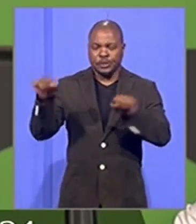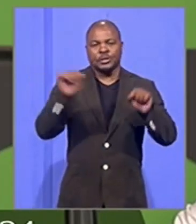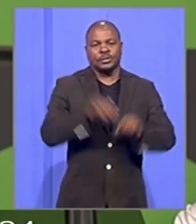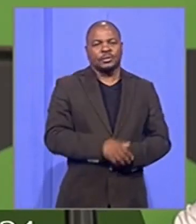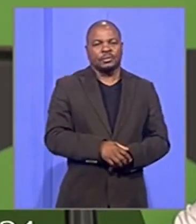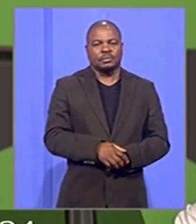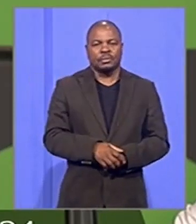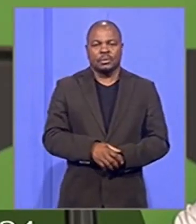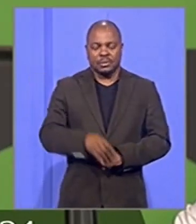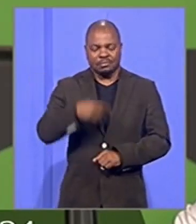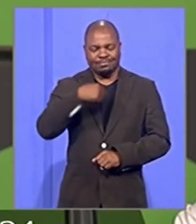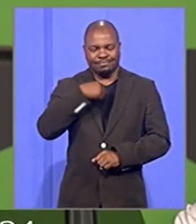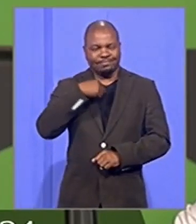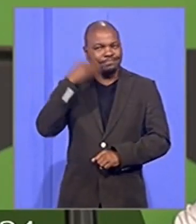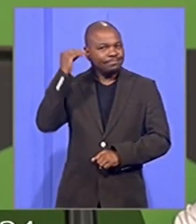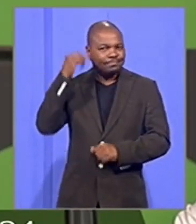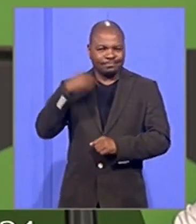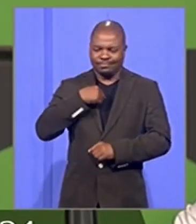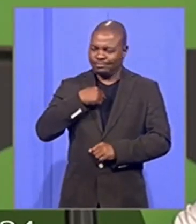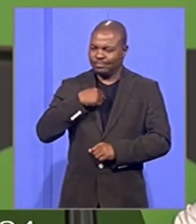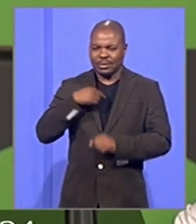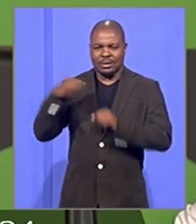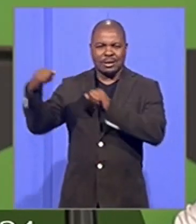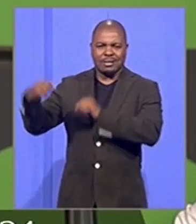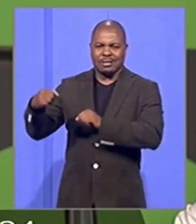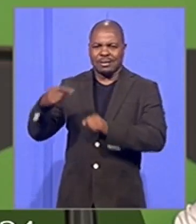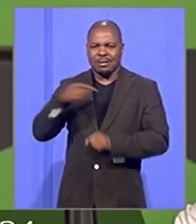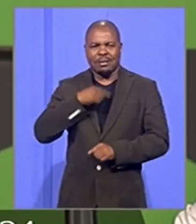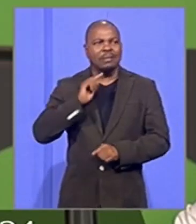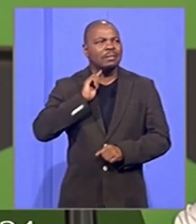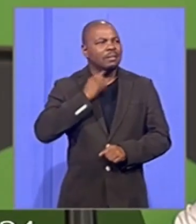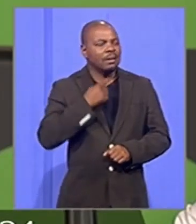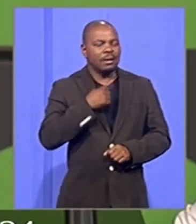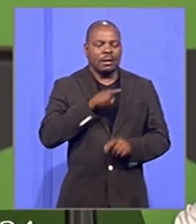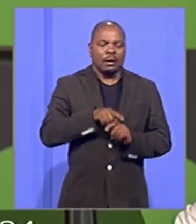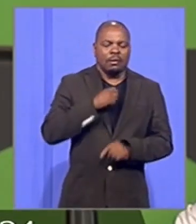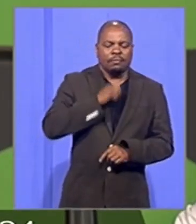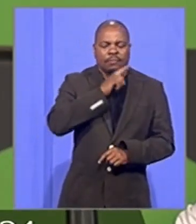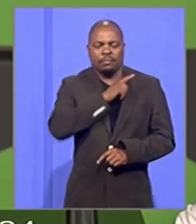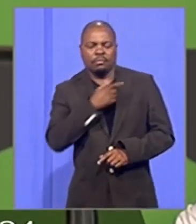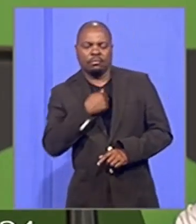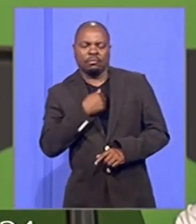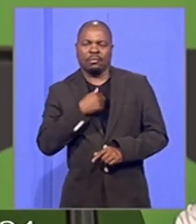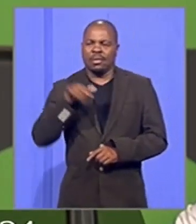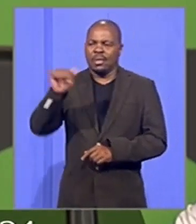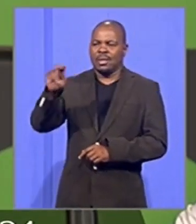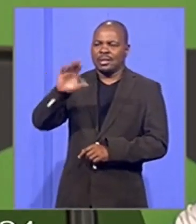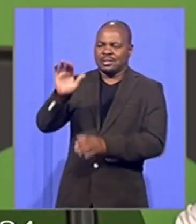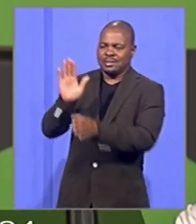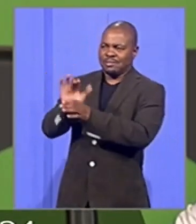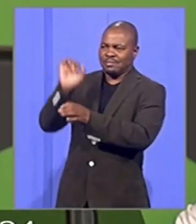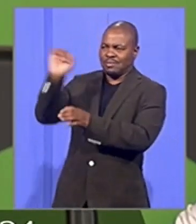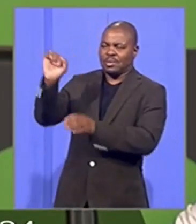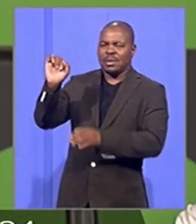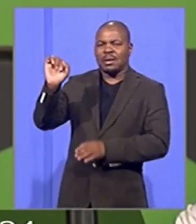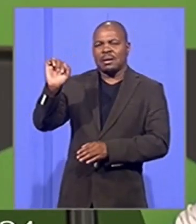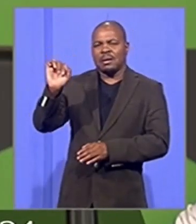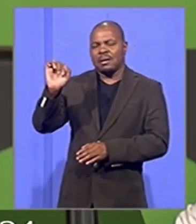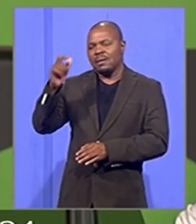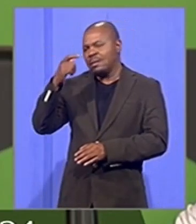My conscience will not allow me to lie to the people of South Africa and to pretend that the ANC of Ramaphosa is the ANC of